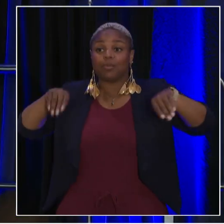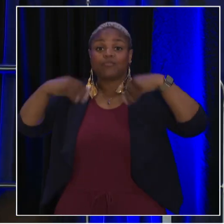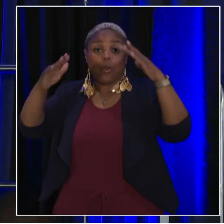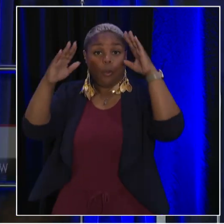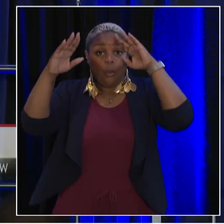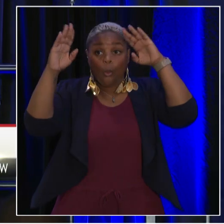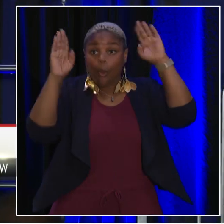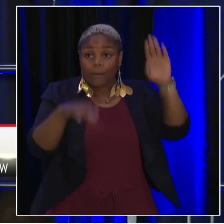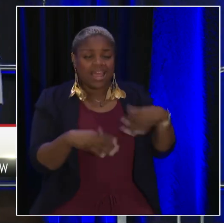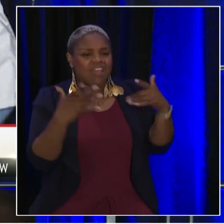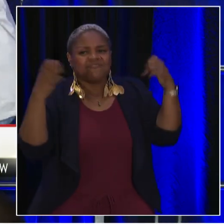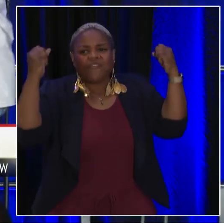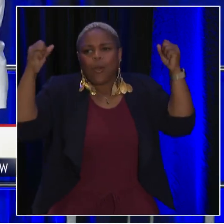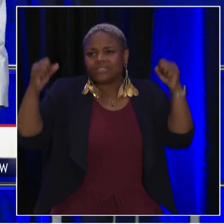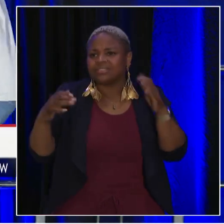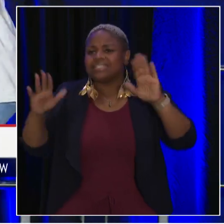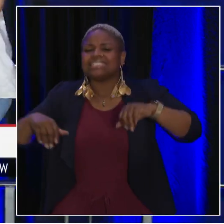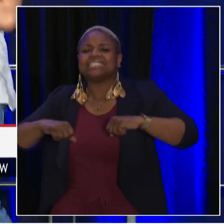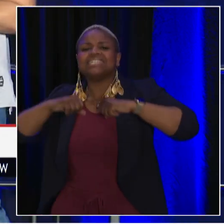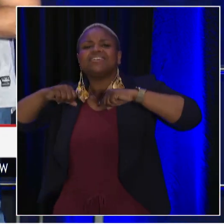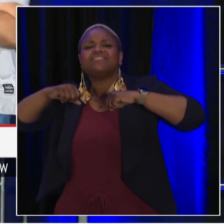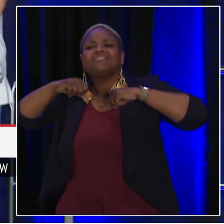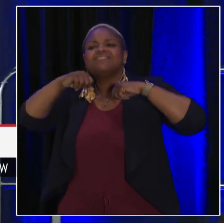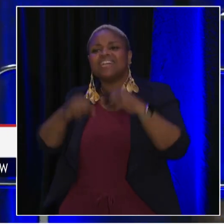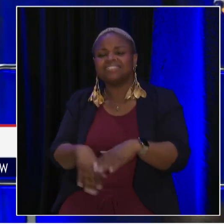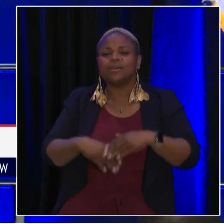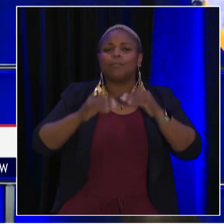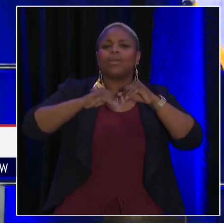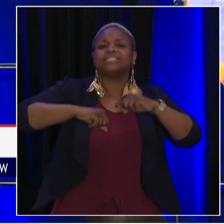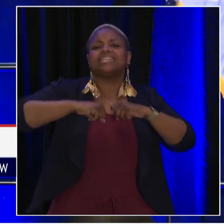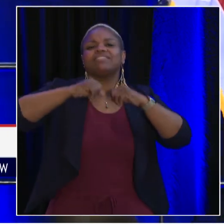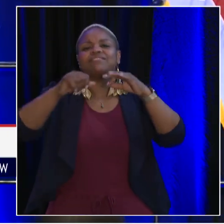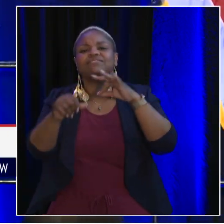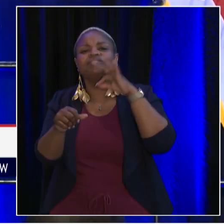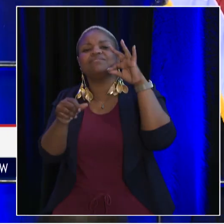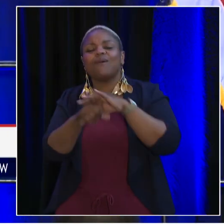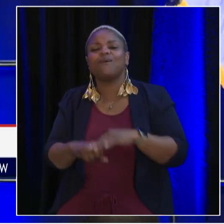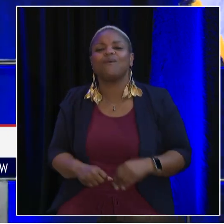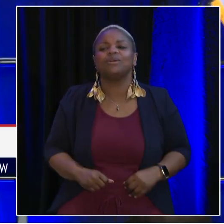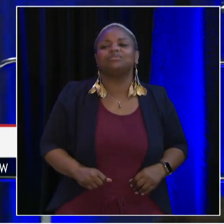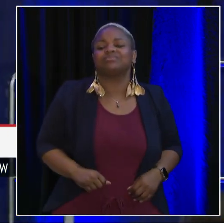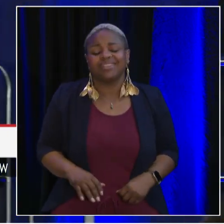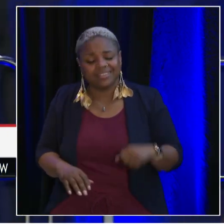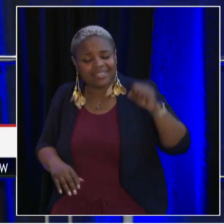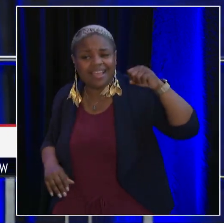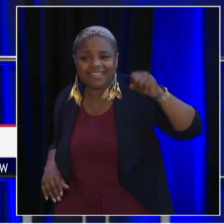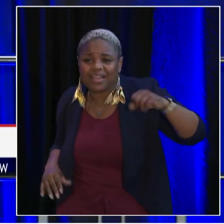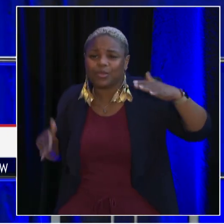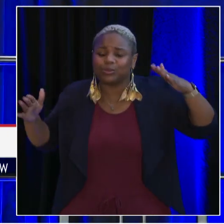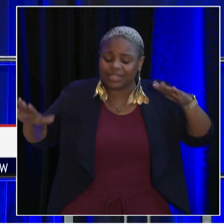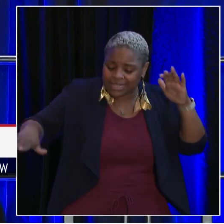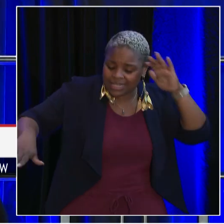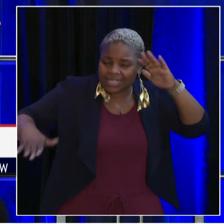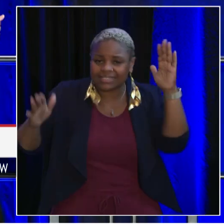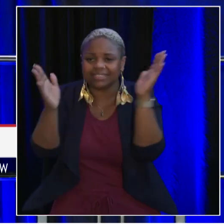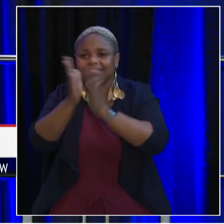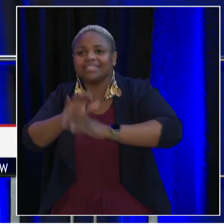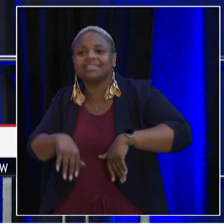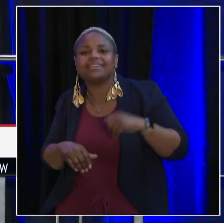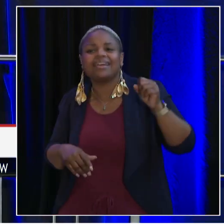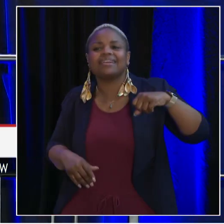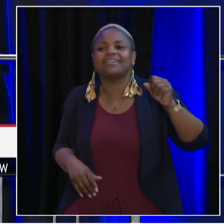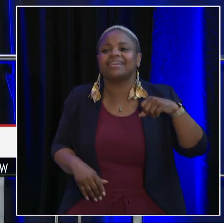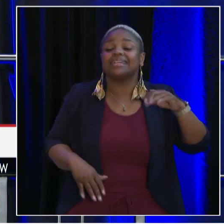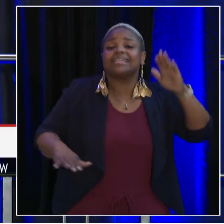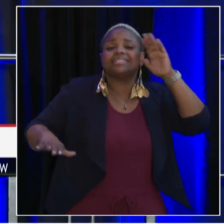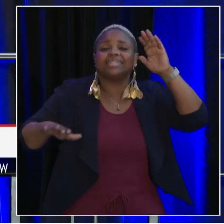a voice to defend the vote. Defend the vote. Defend the vote. Yeah, it sound good. It sound good. Now listen. Let's fight for